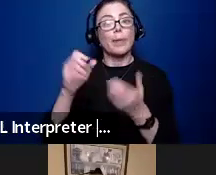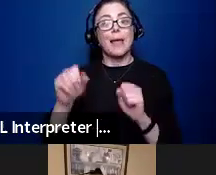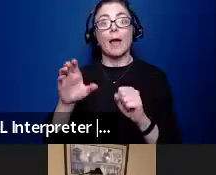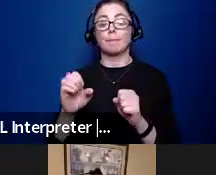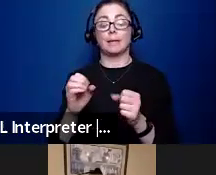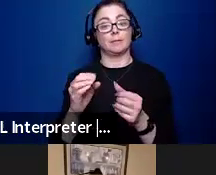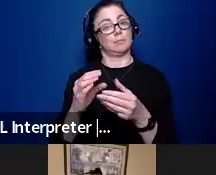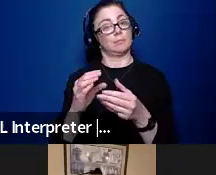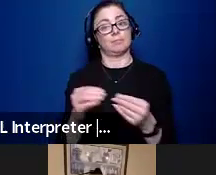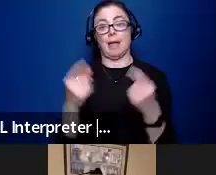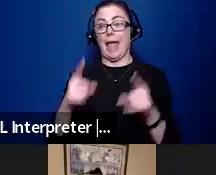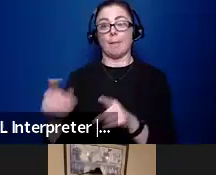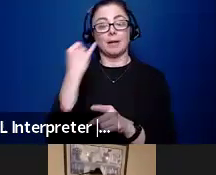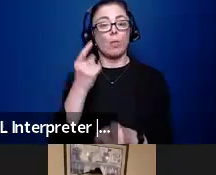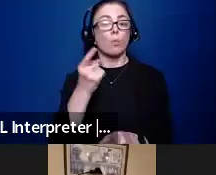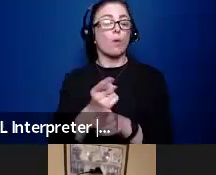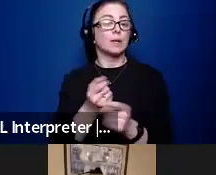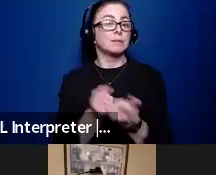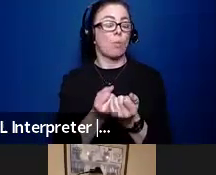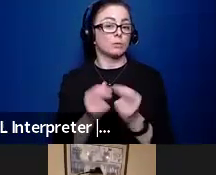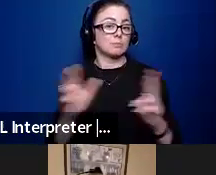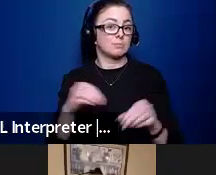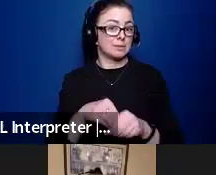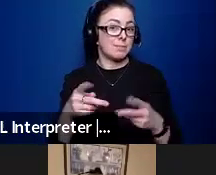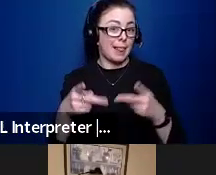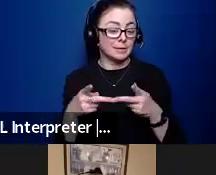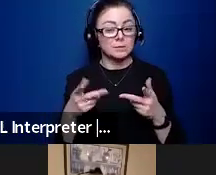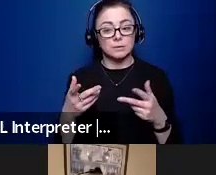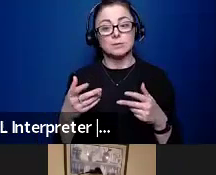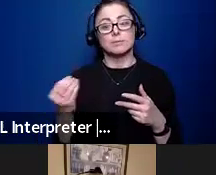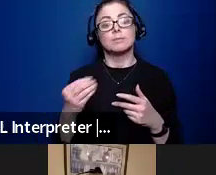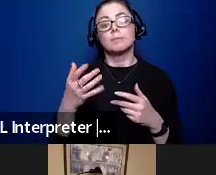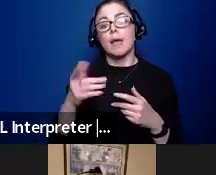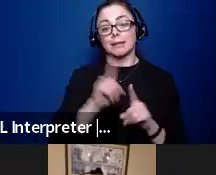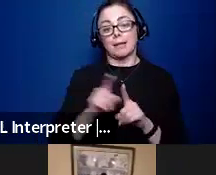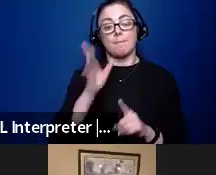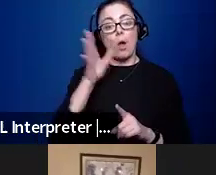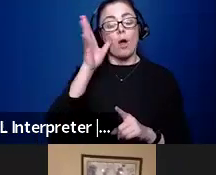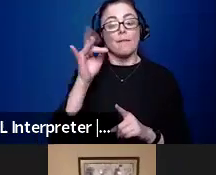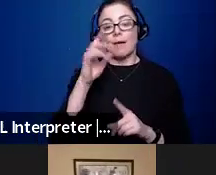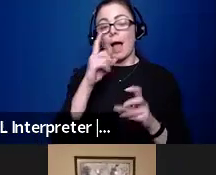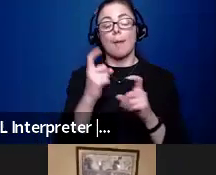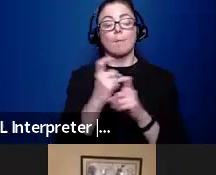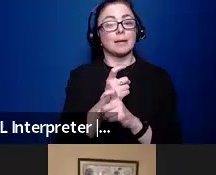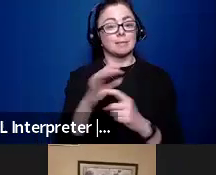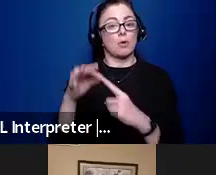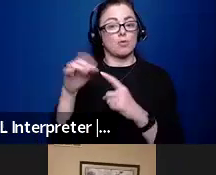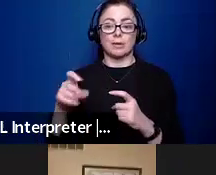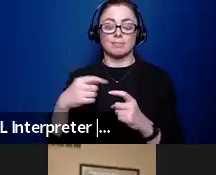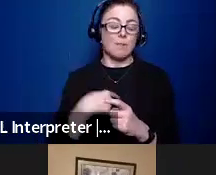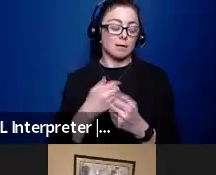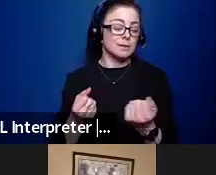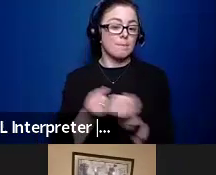are in place. As a public school teacher and parent of children with complex special needs, I support and stand with our local